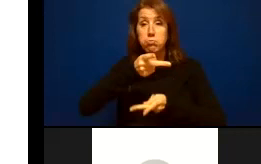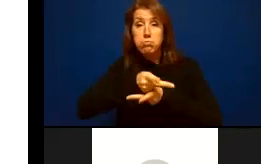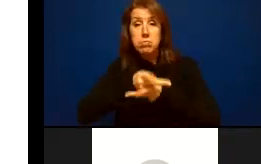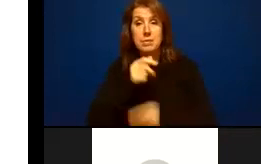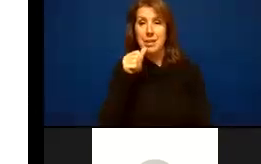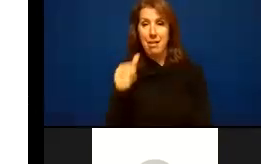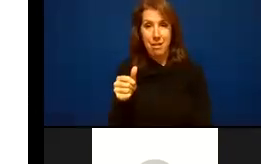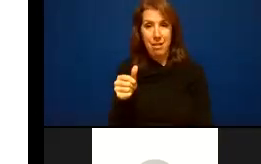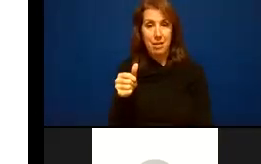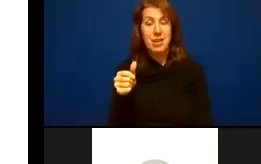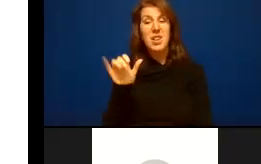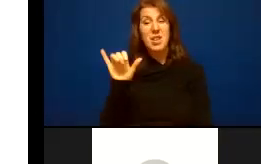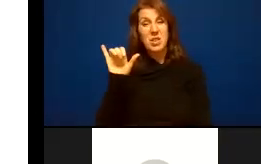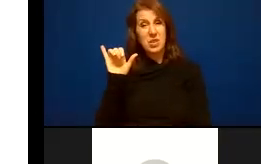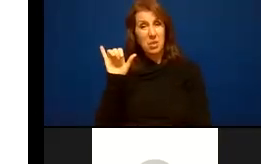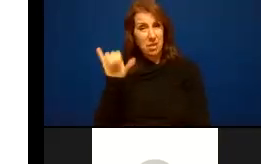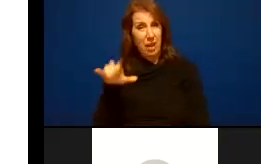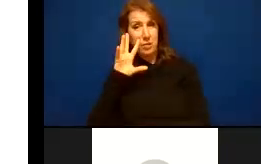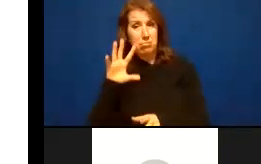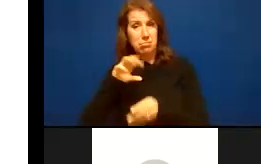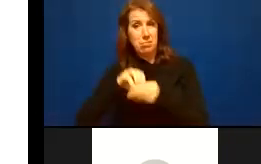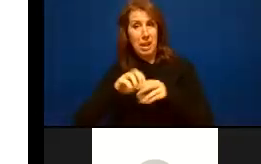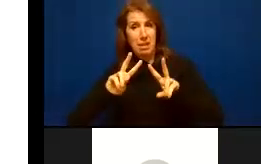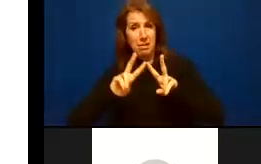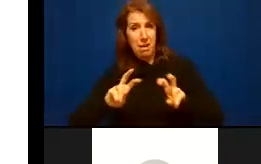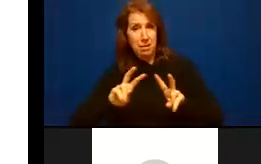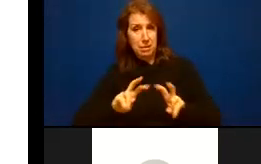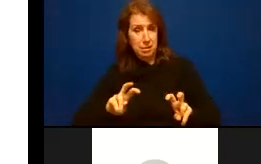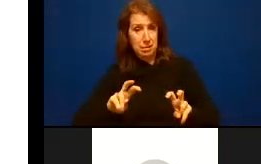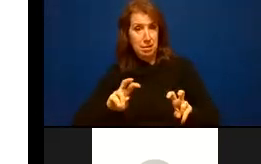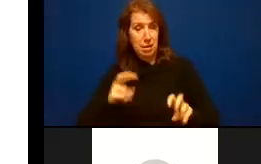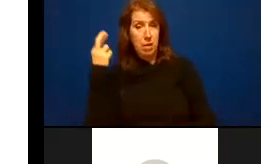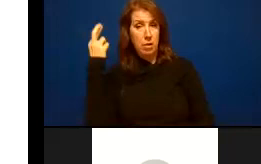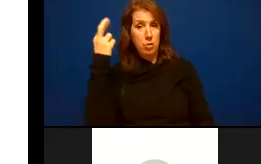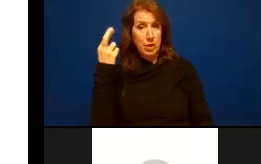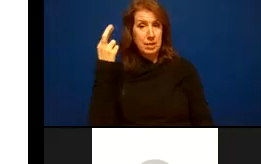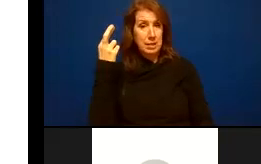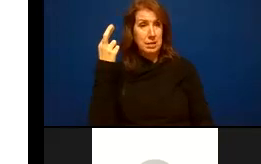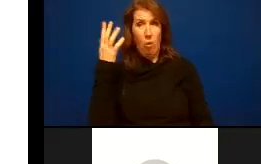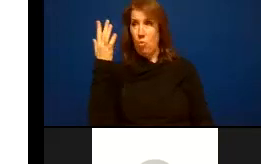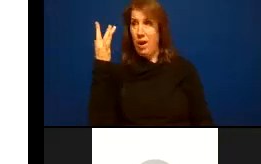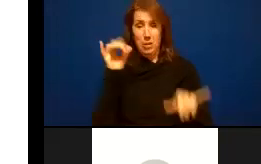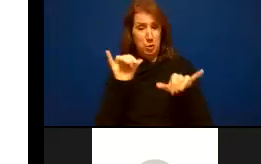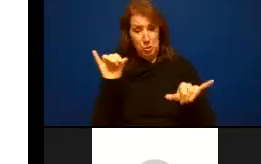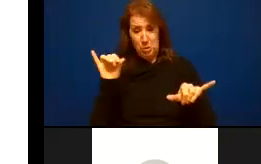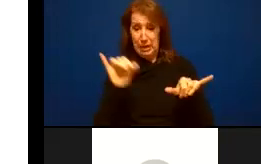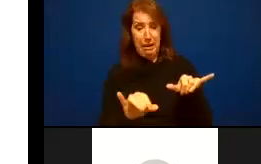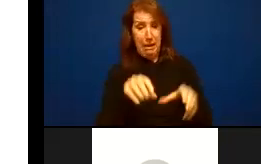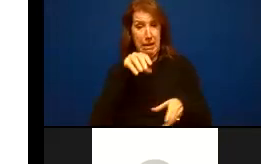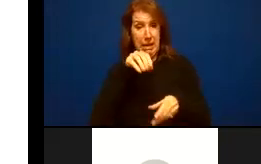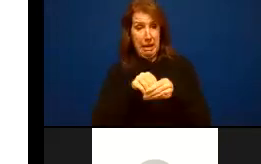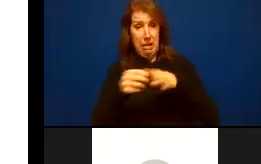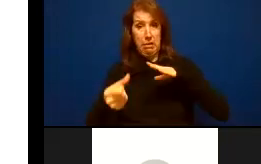factor into the analysis as well. I think the justification for keeping people in some of these congregate settings